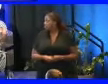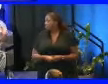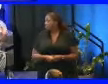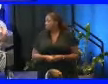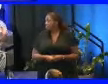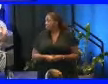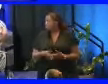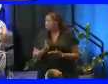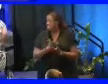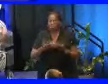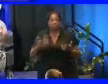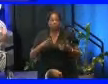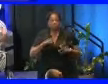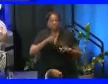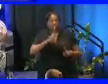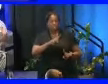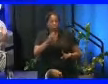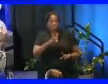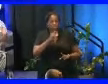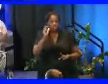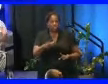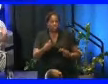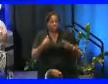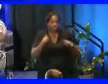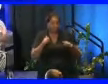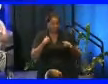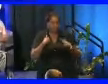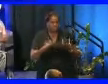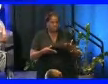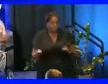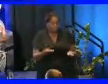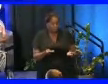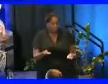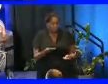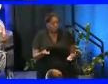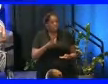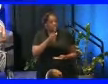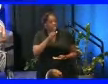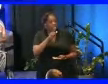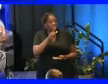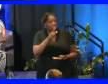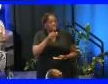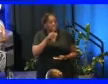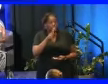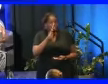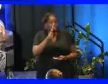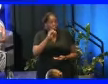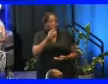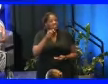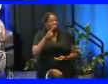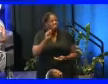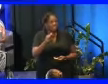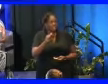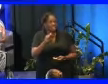already shared answering their questions on their own, so you don't even need me as a moderator. So Olivia, acquiring a disability can